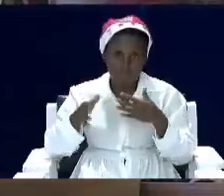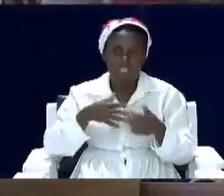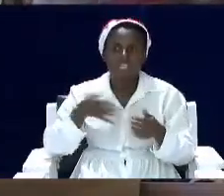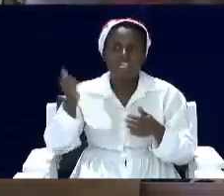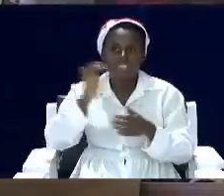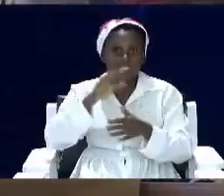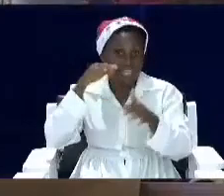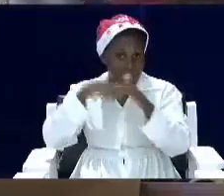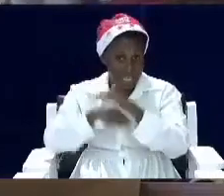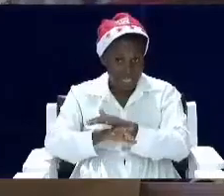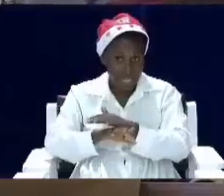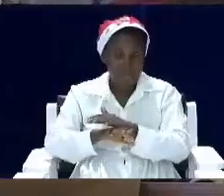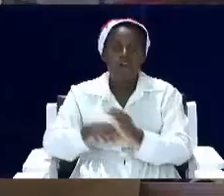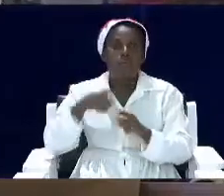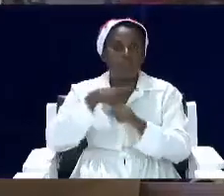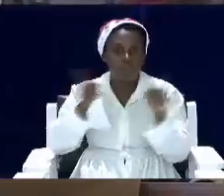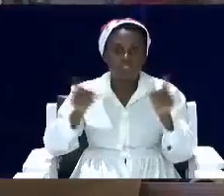children.